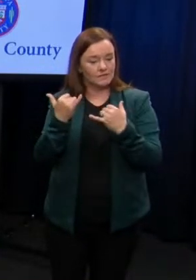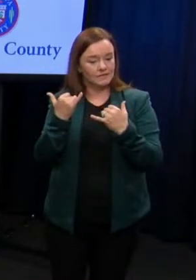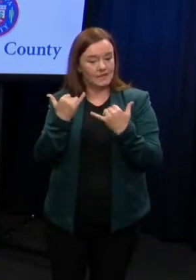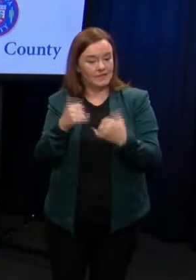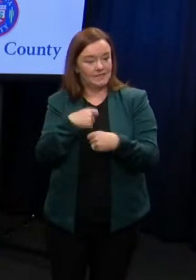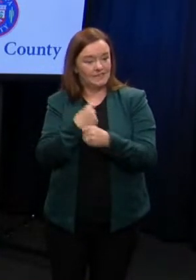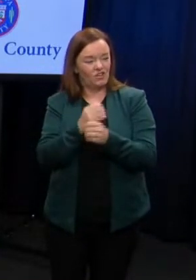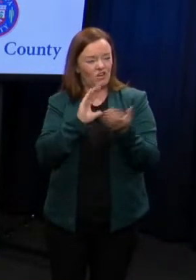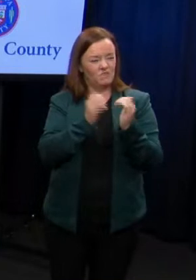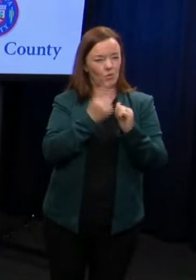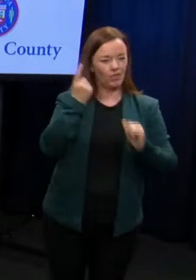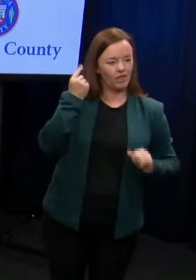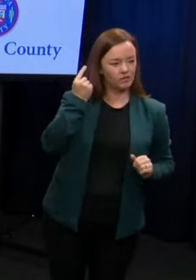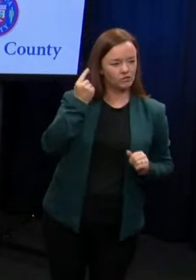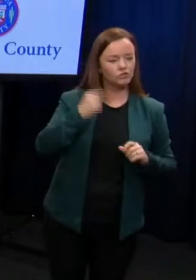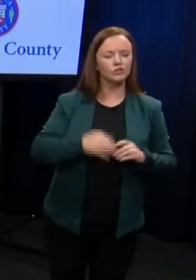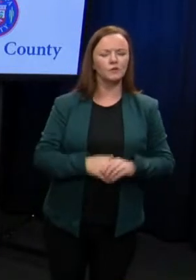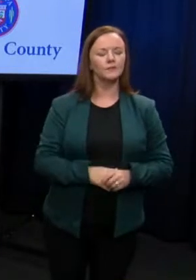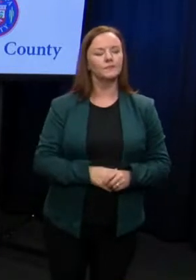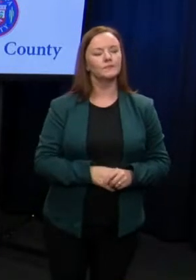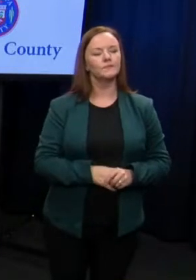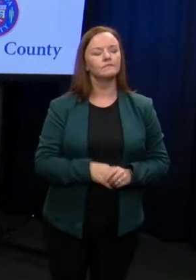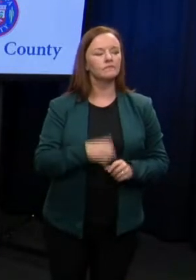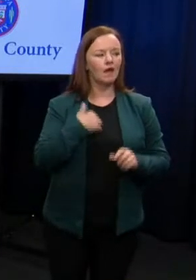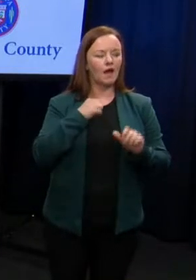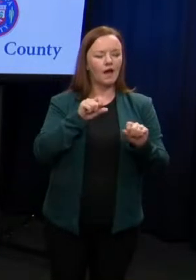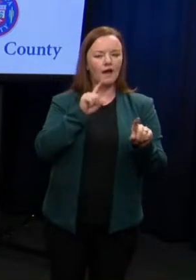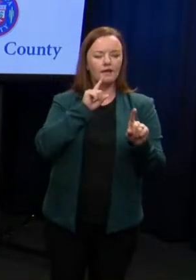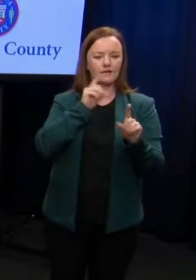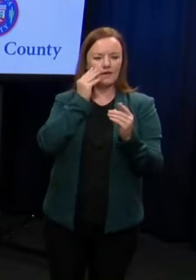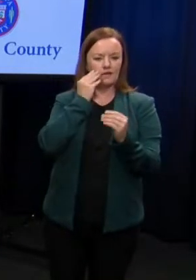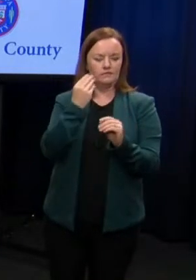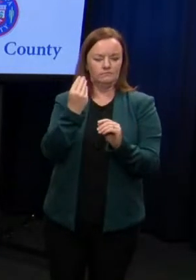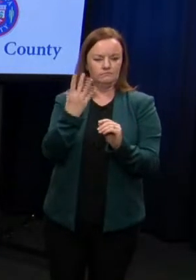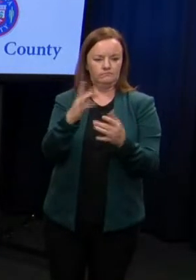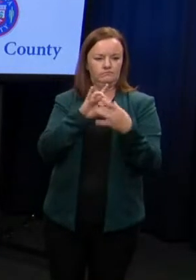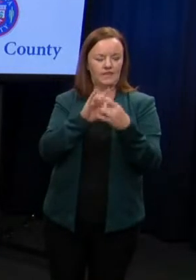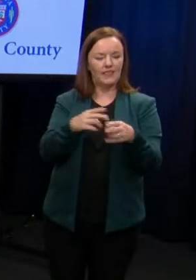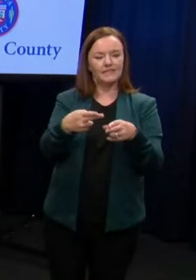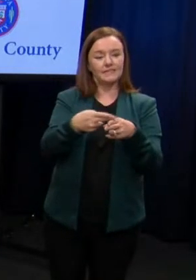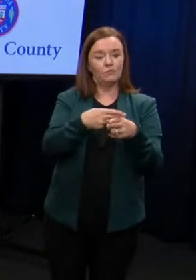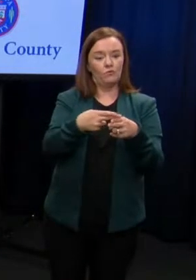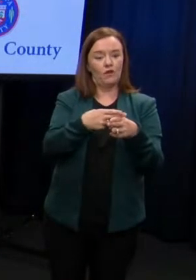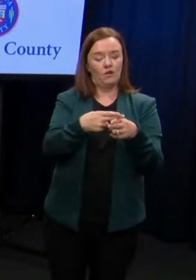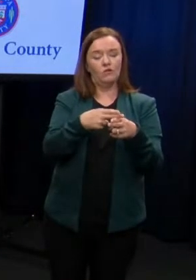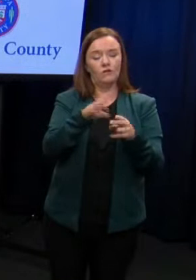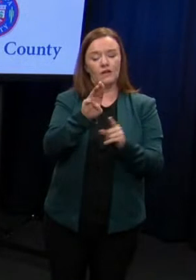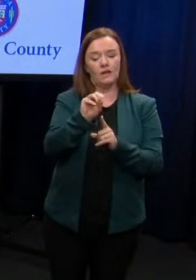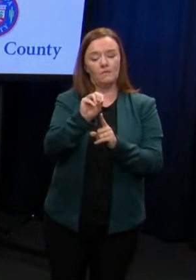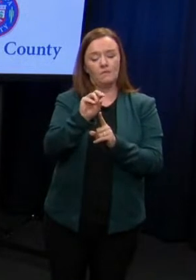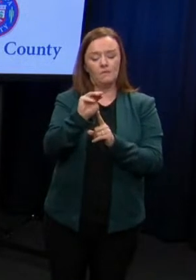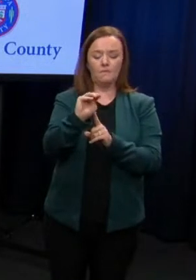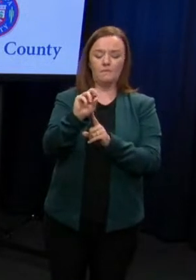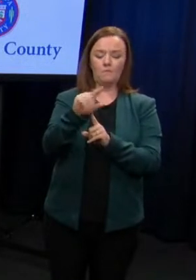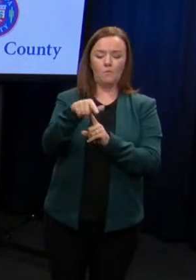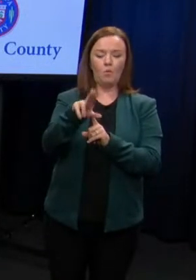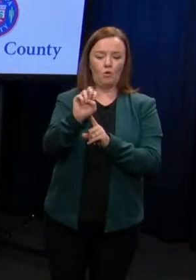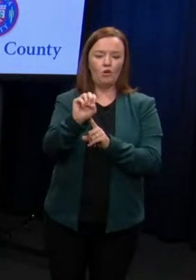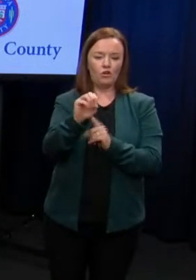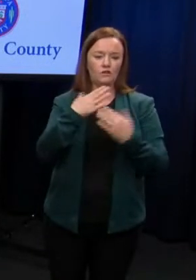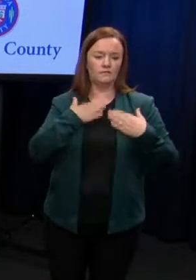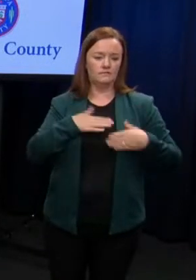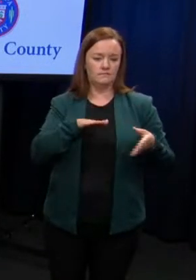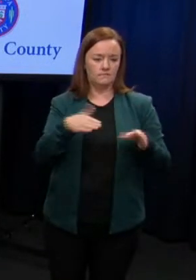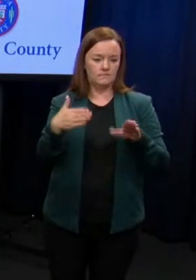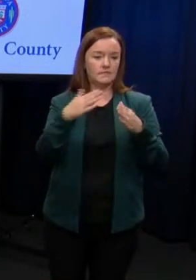year? Yeah, I can address at least the temporary morgue system that we had set up previously. At this